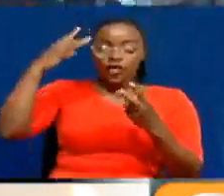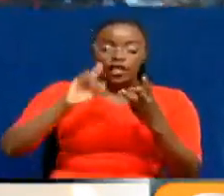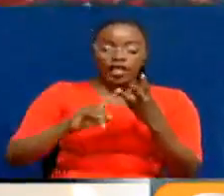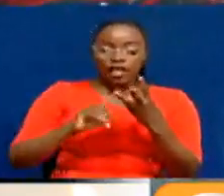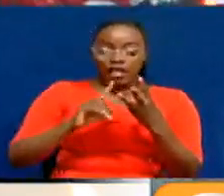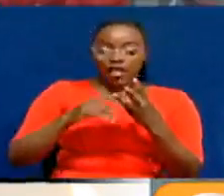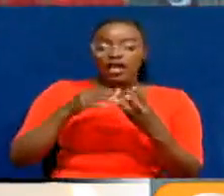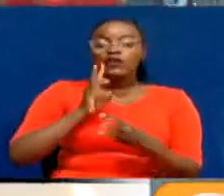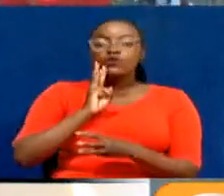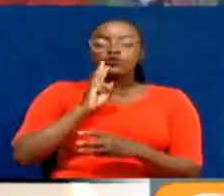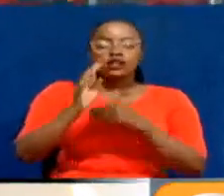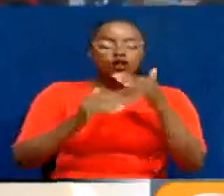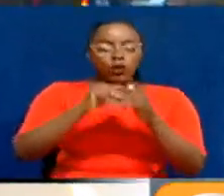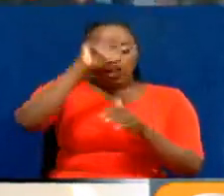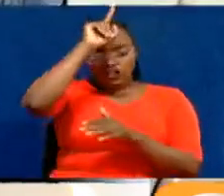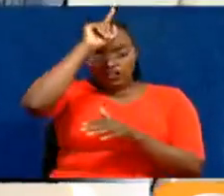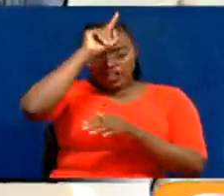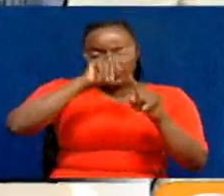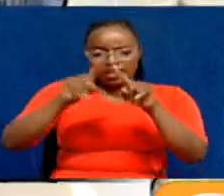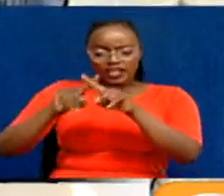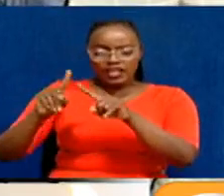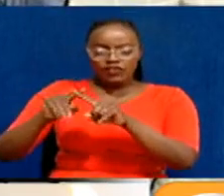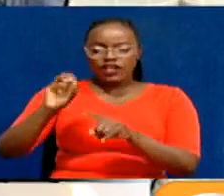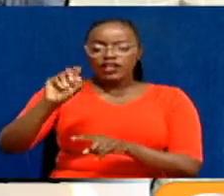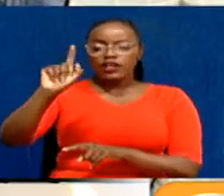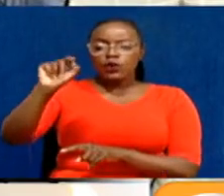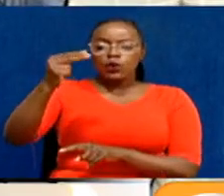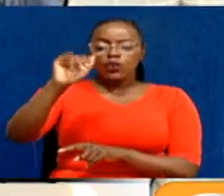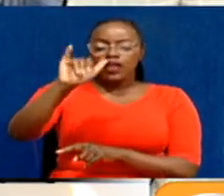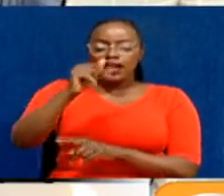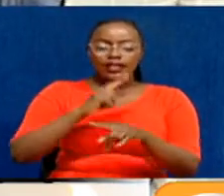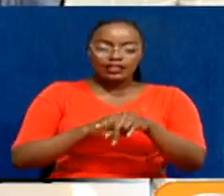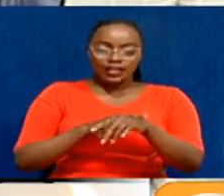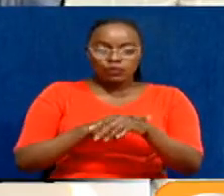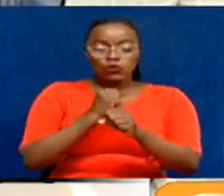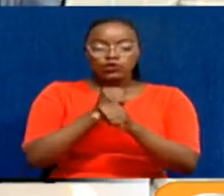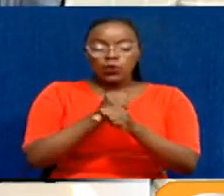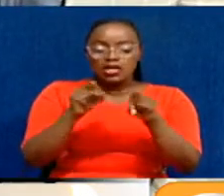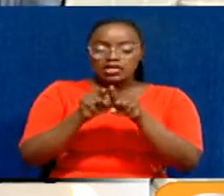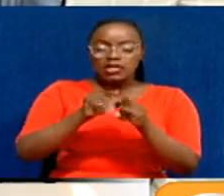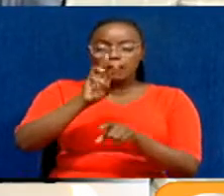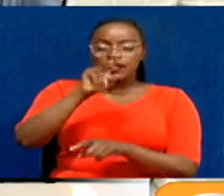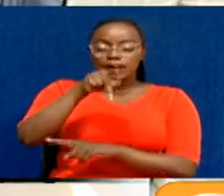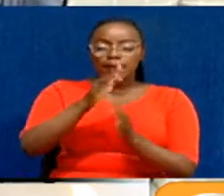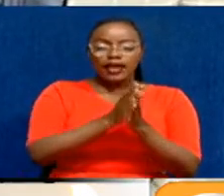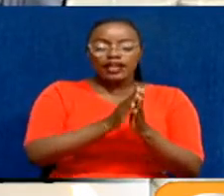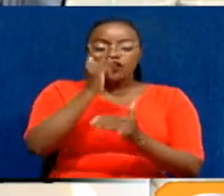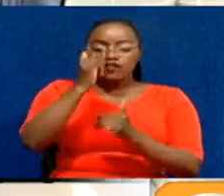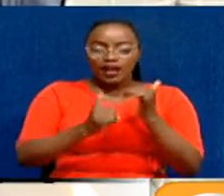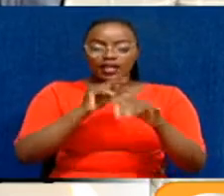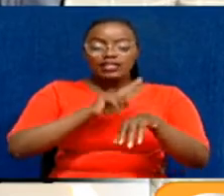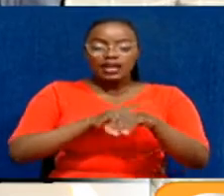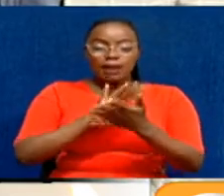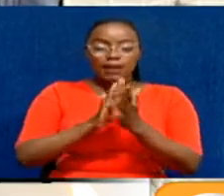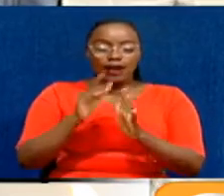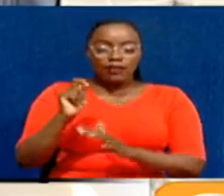and three, water in all the villages dotted across Othaya constituency when he served as a Member of Parliament, and finally, when he served as the